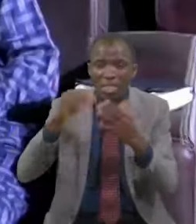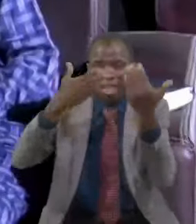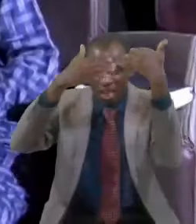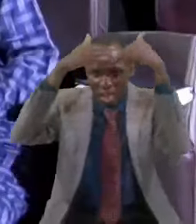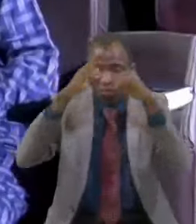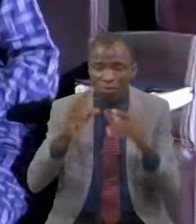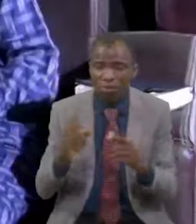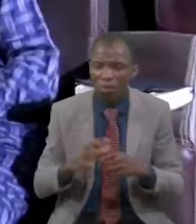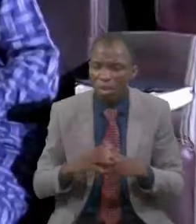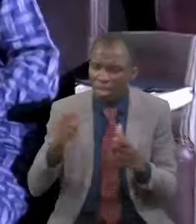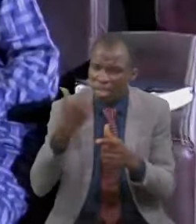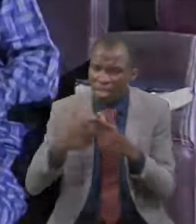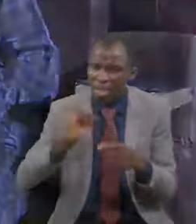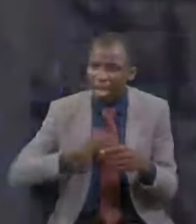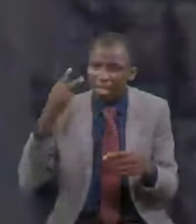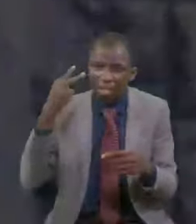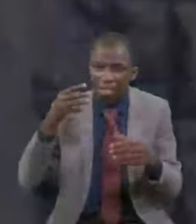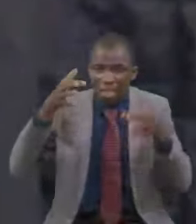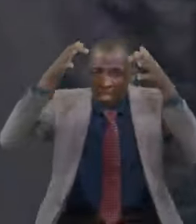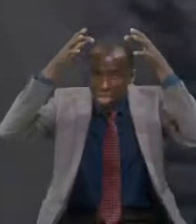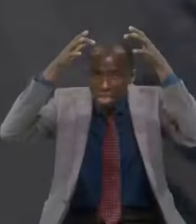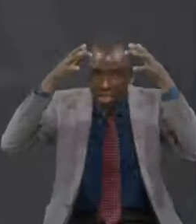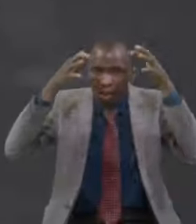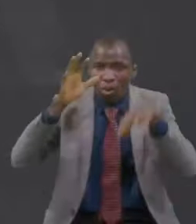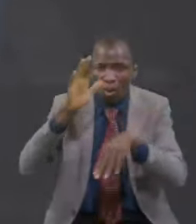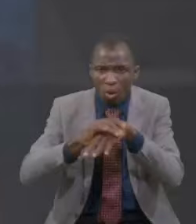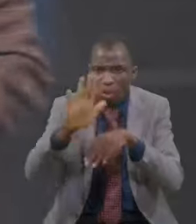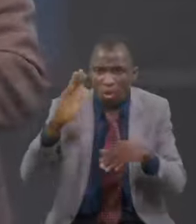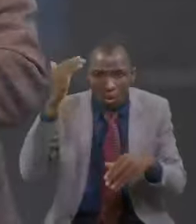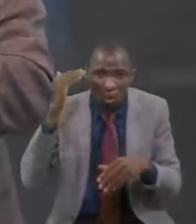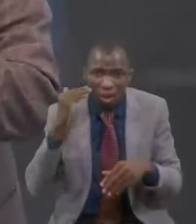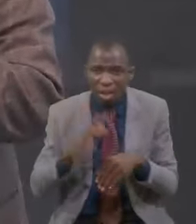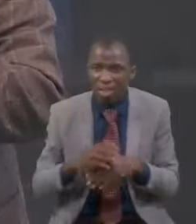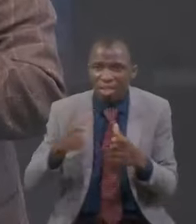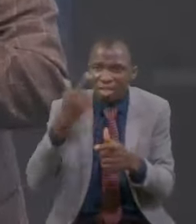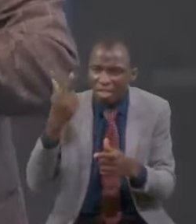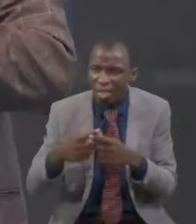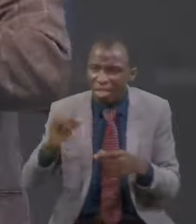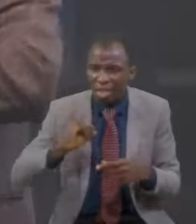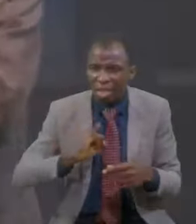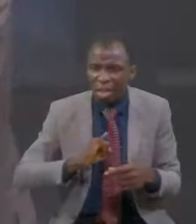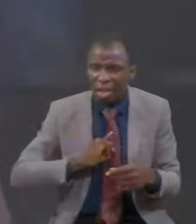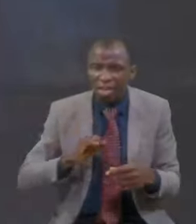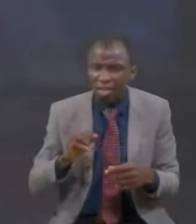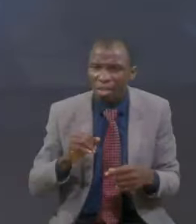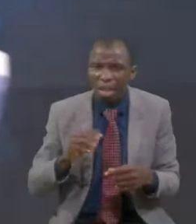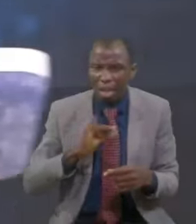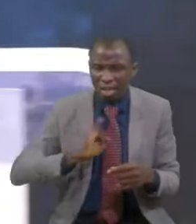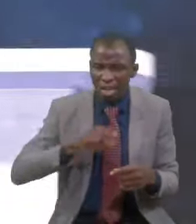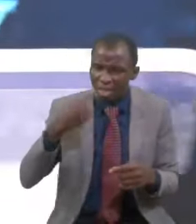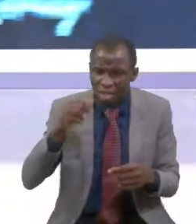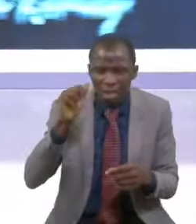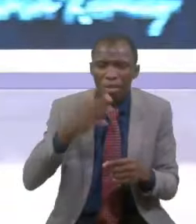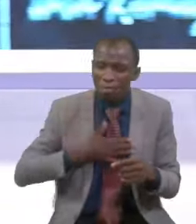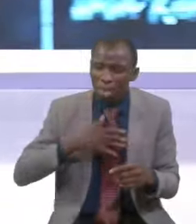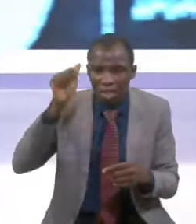see a crown on your head. And then I say, remind me, what's your name again? And you